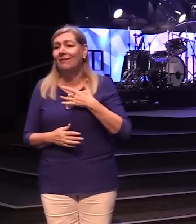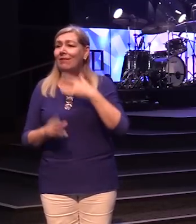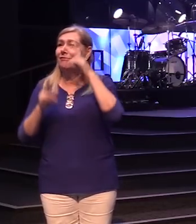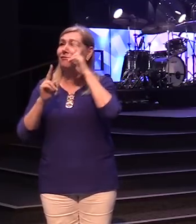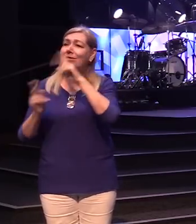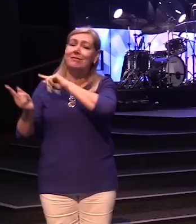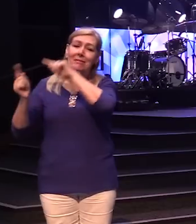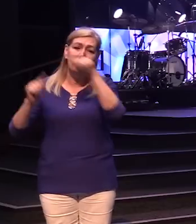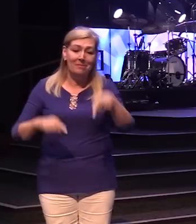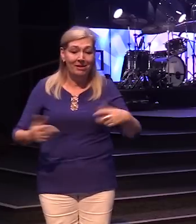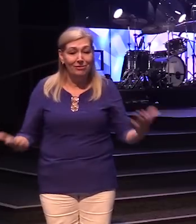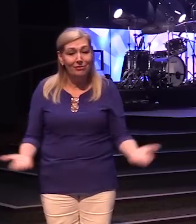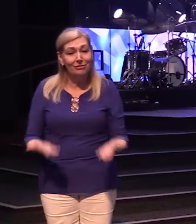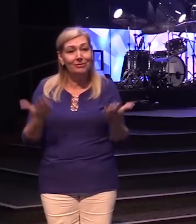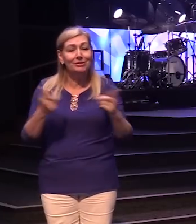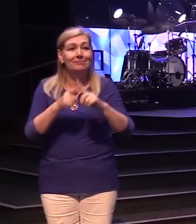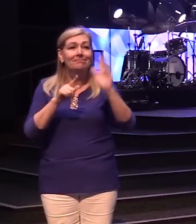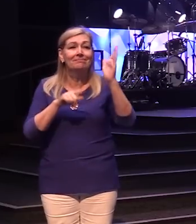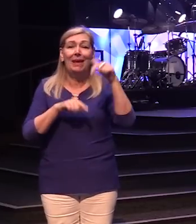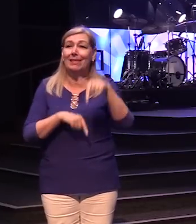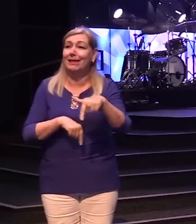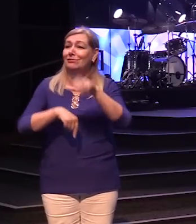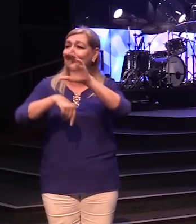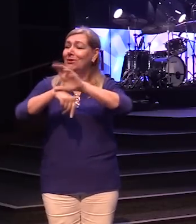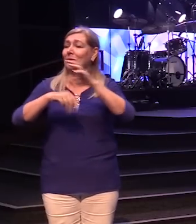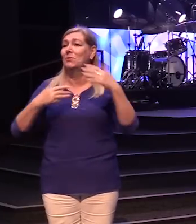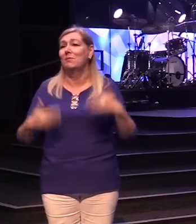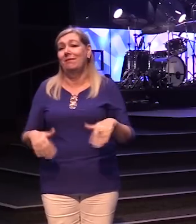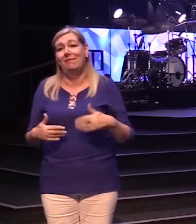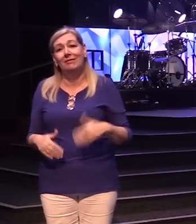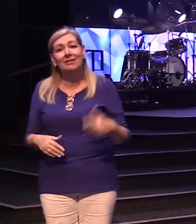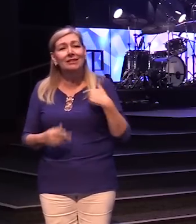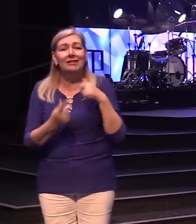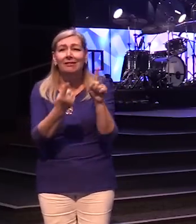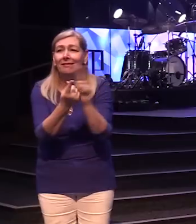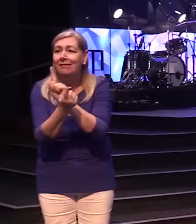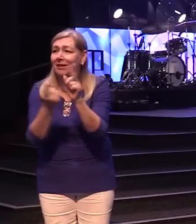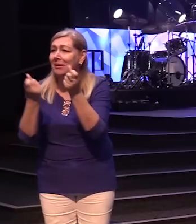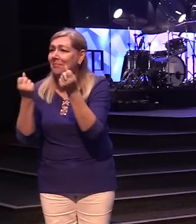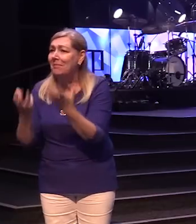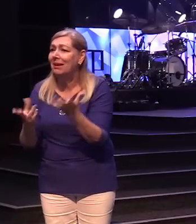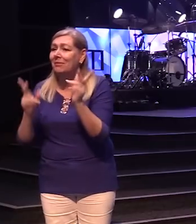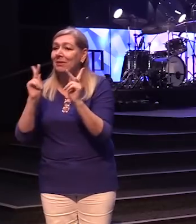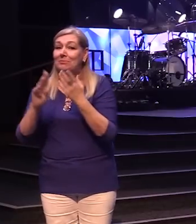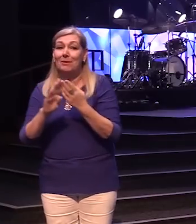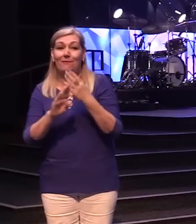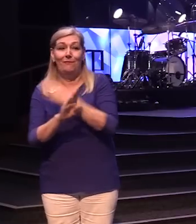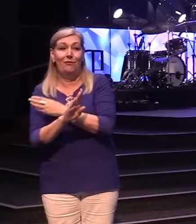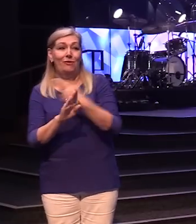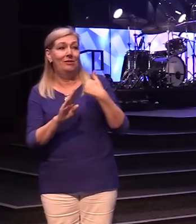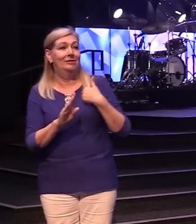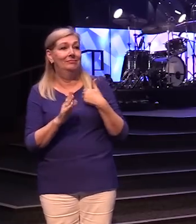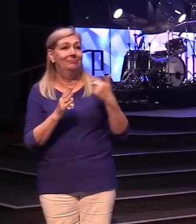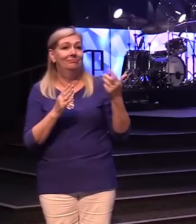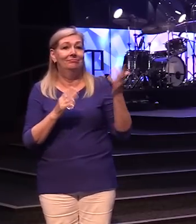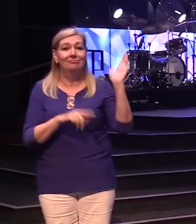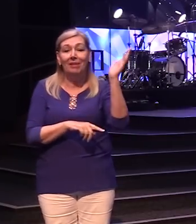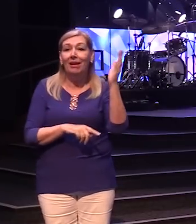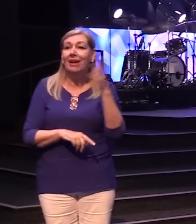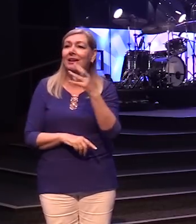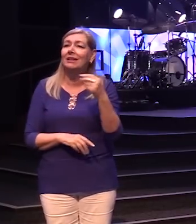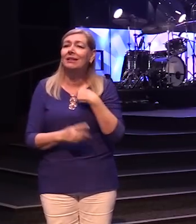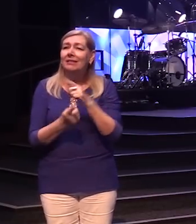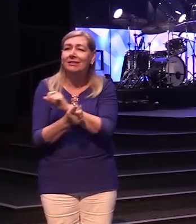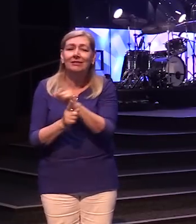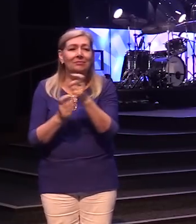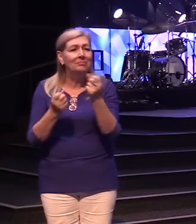return and speak at this great church. I just went around and met so many people before the service, got a chance to shake hands with people. You